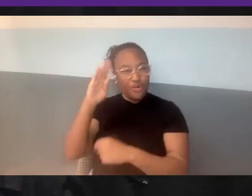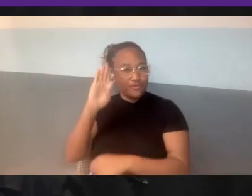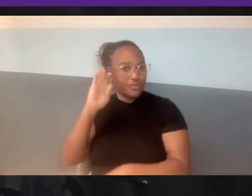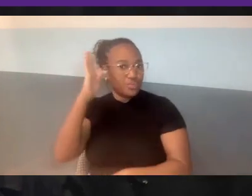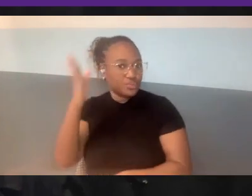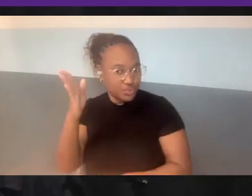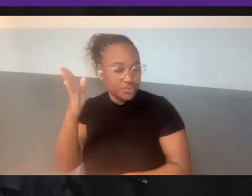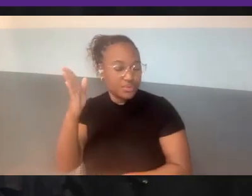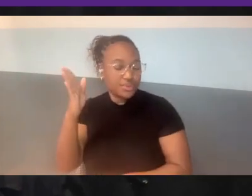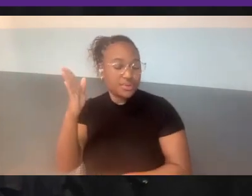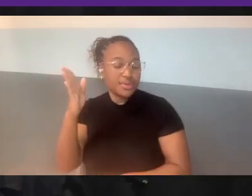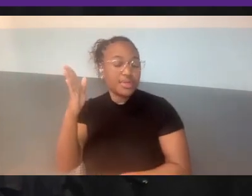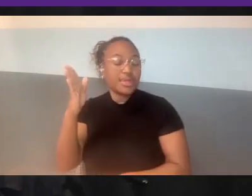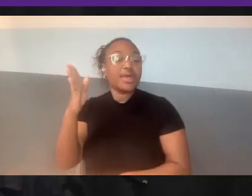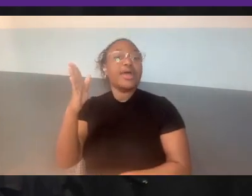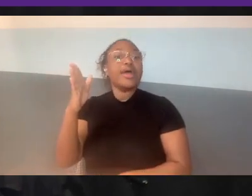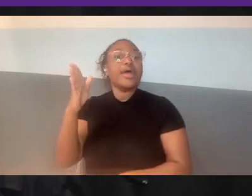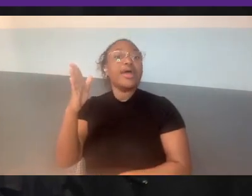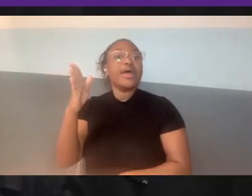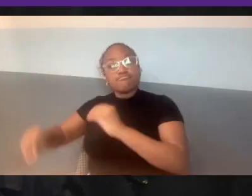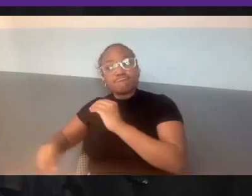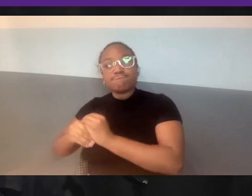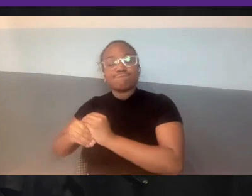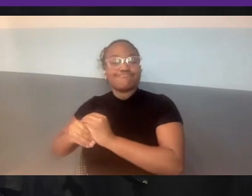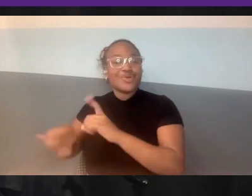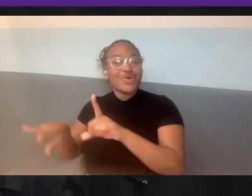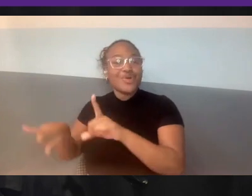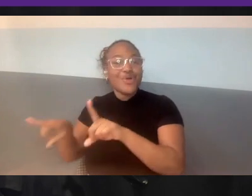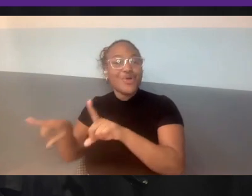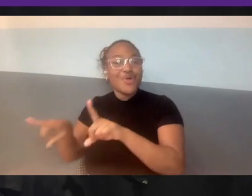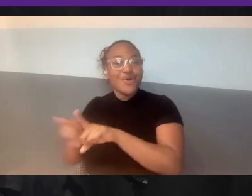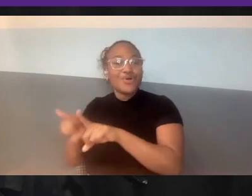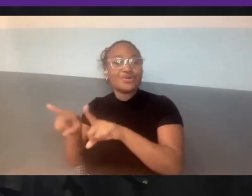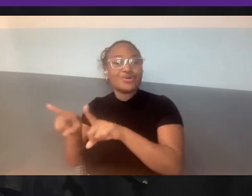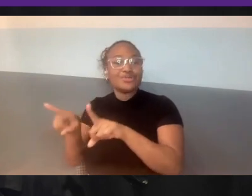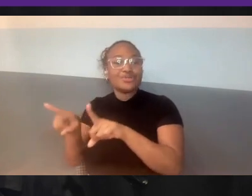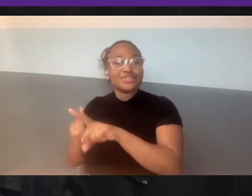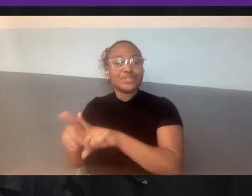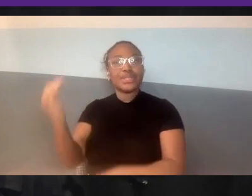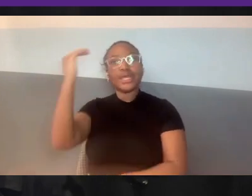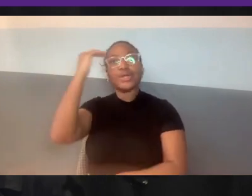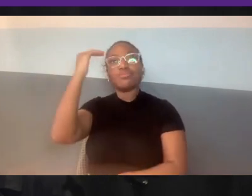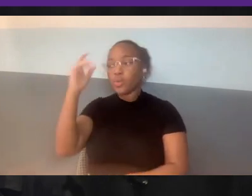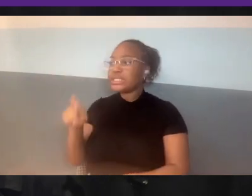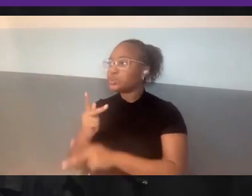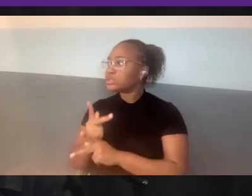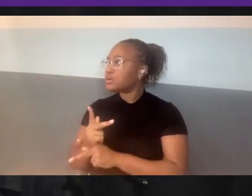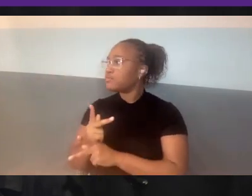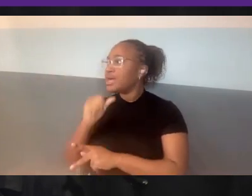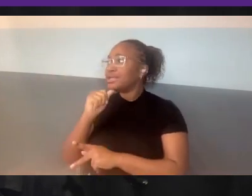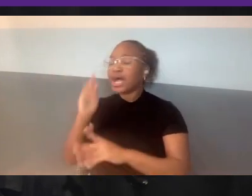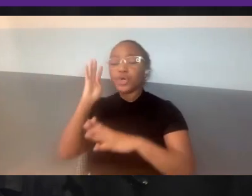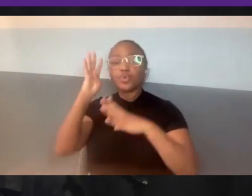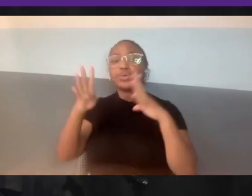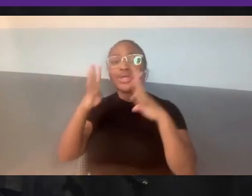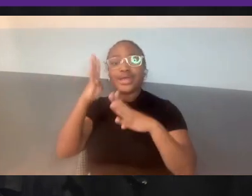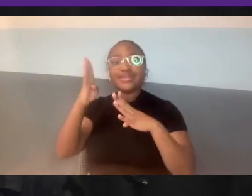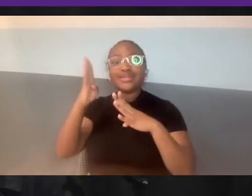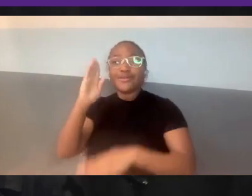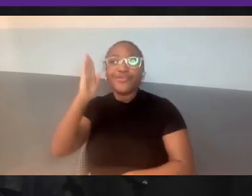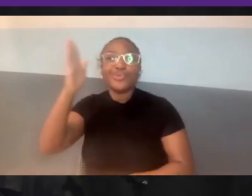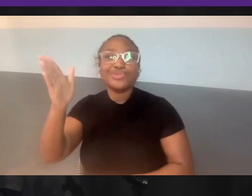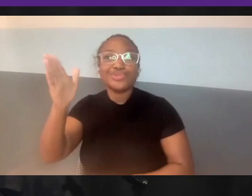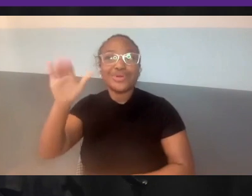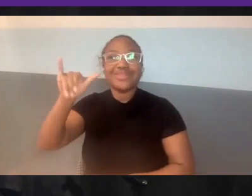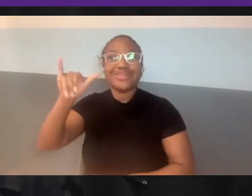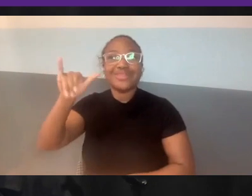very conscious that we must be careful in not creating a future that becomes monolith. And in